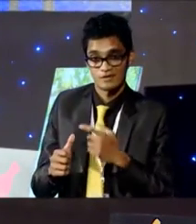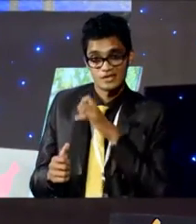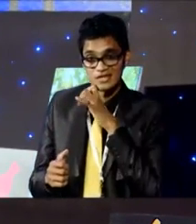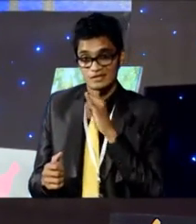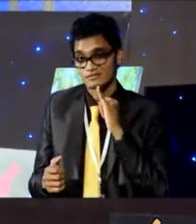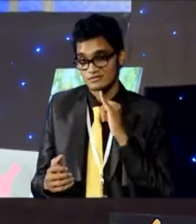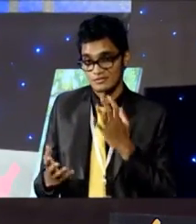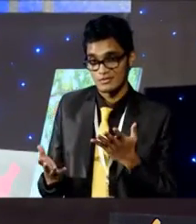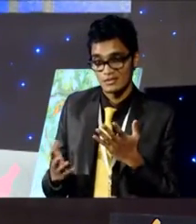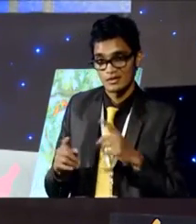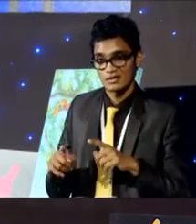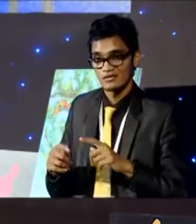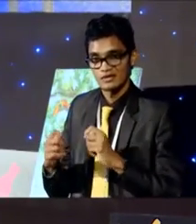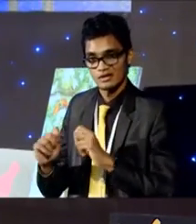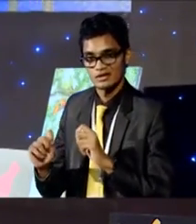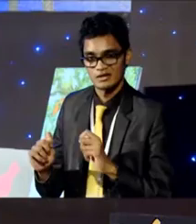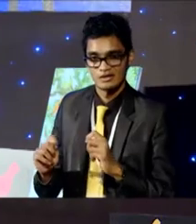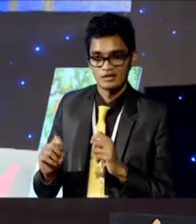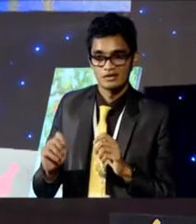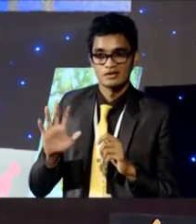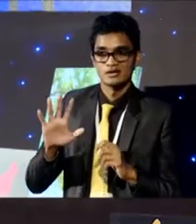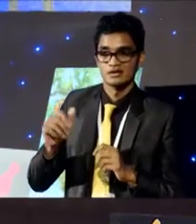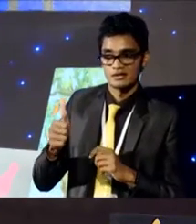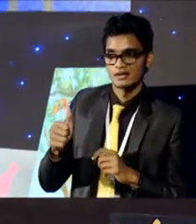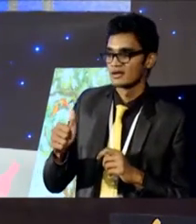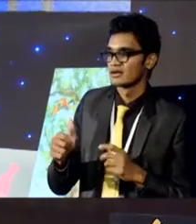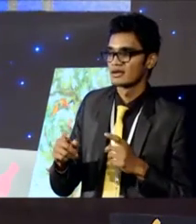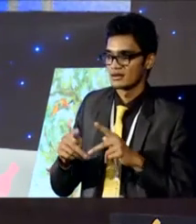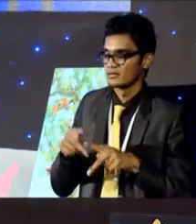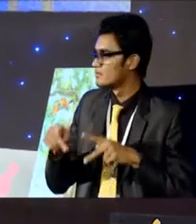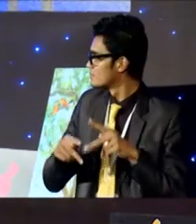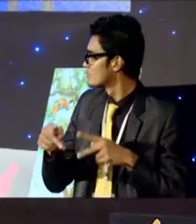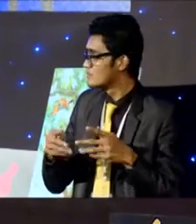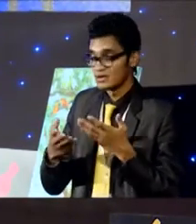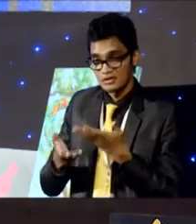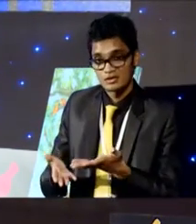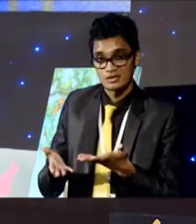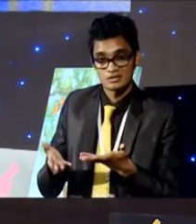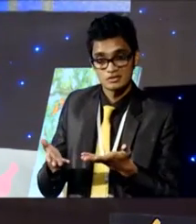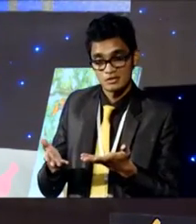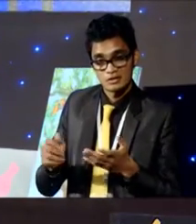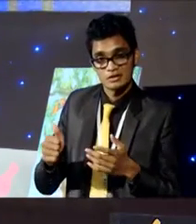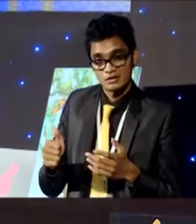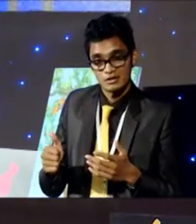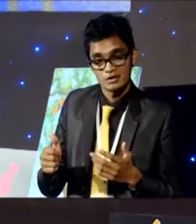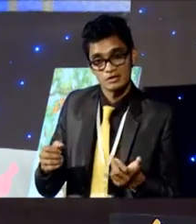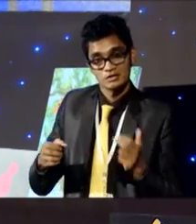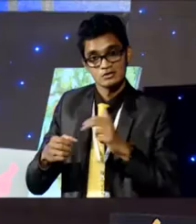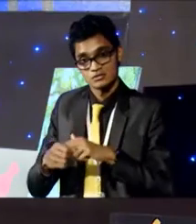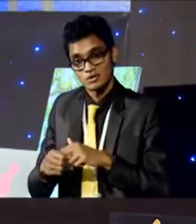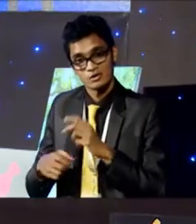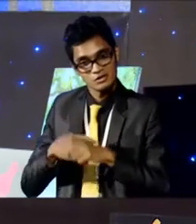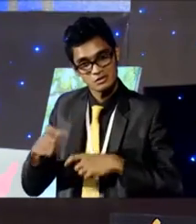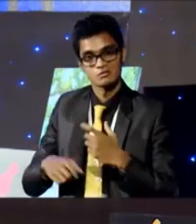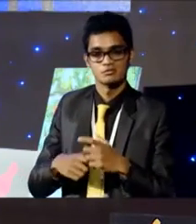them with 10 interns, and all of them have found jobs at the end of internship within our own company.